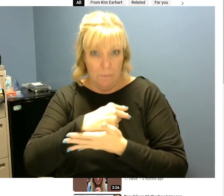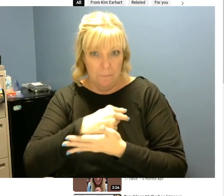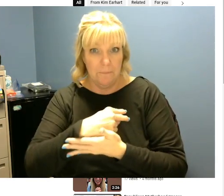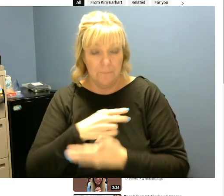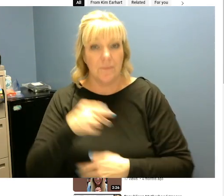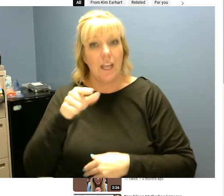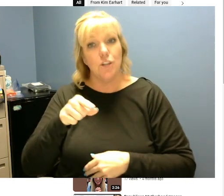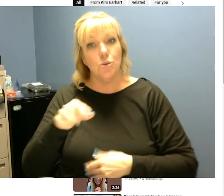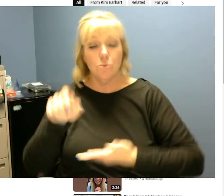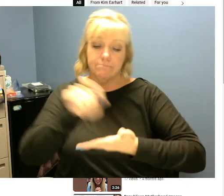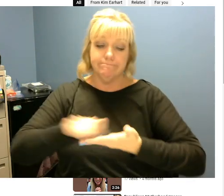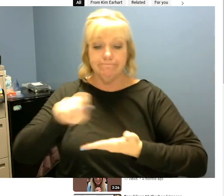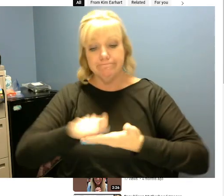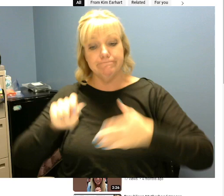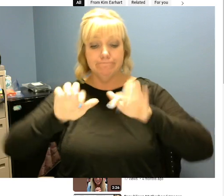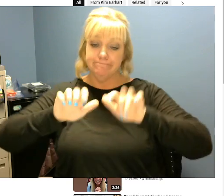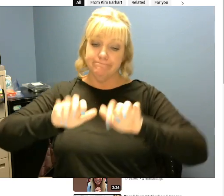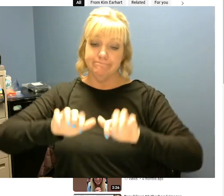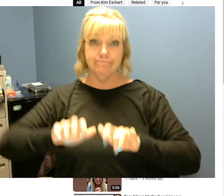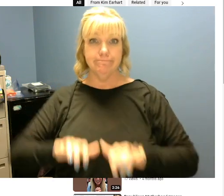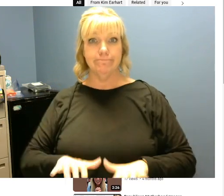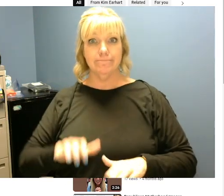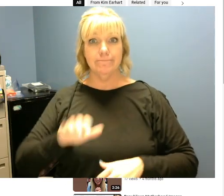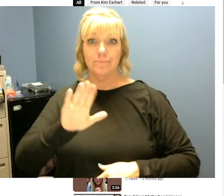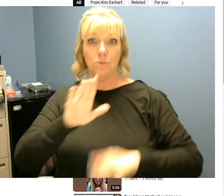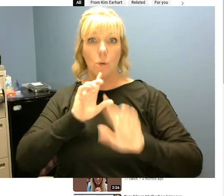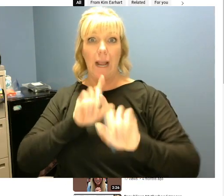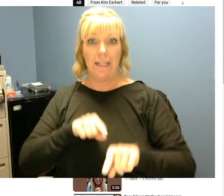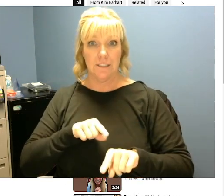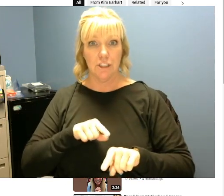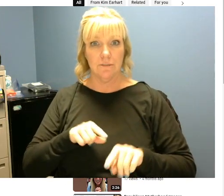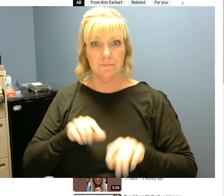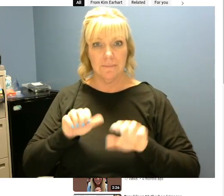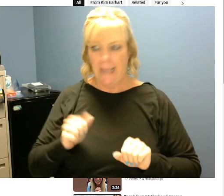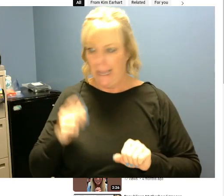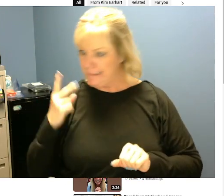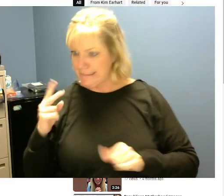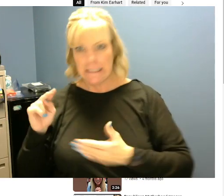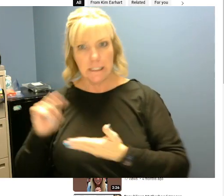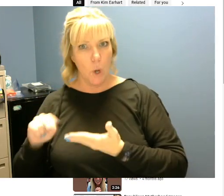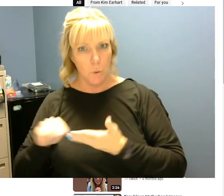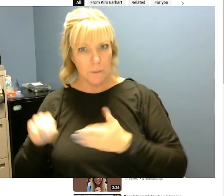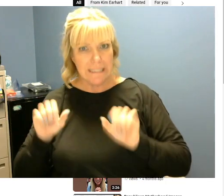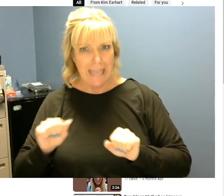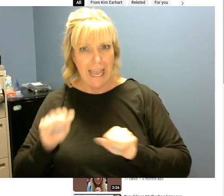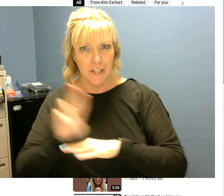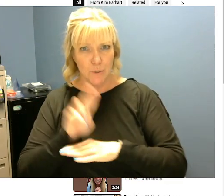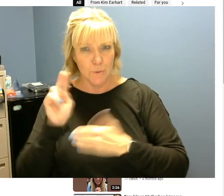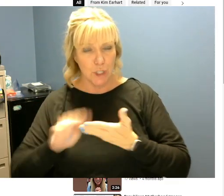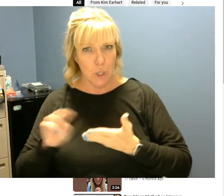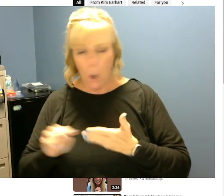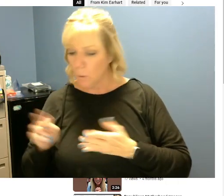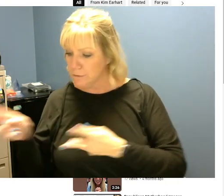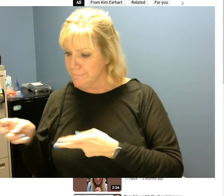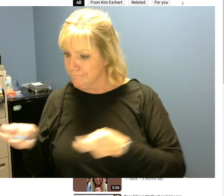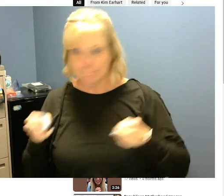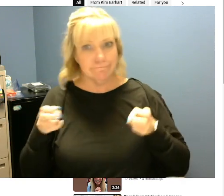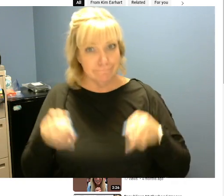up what you put in your notes, or either literally type it in, or if you've already written it into a computer, copy and paste